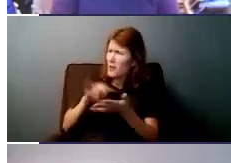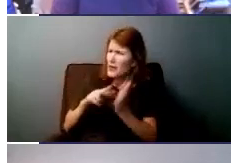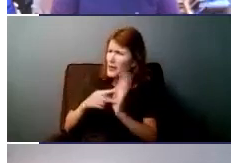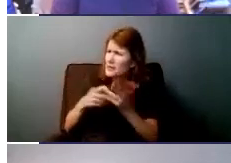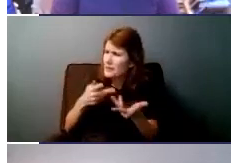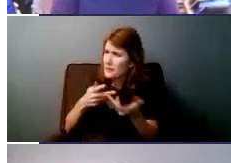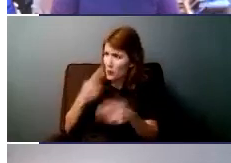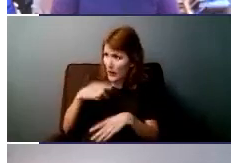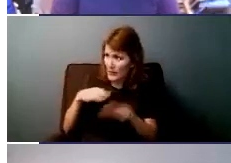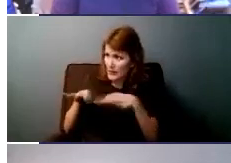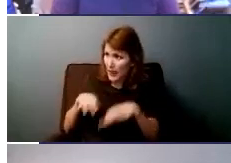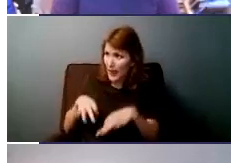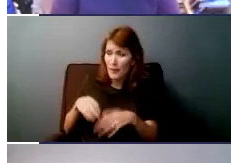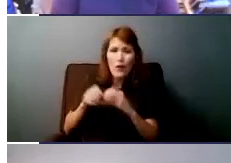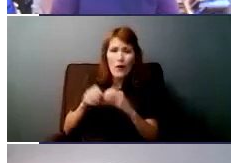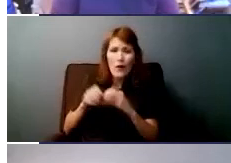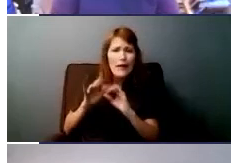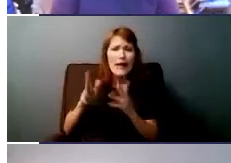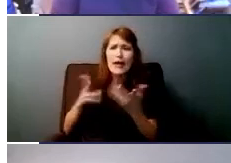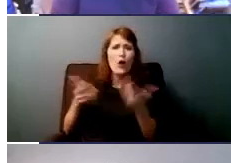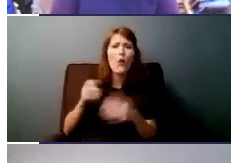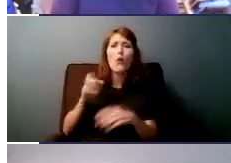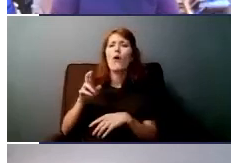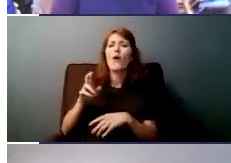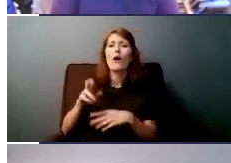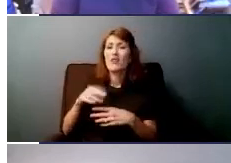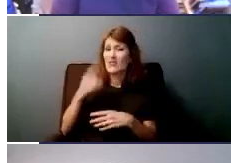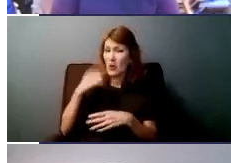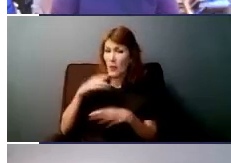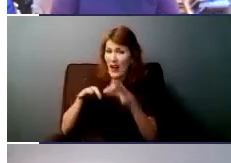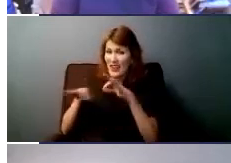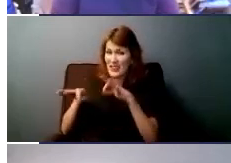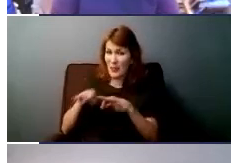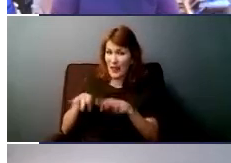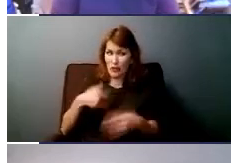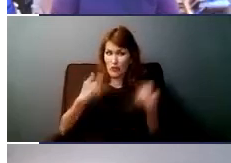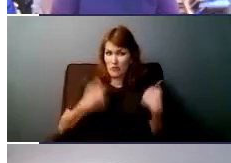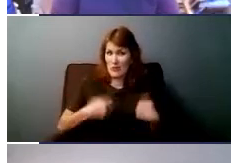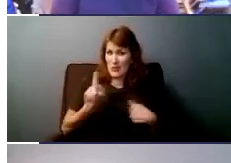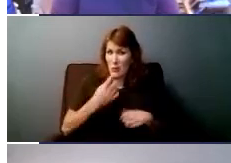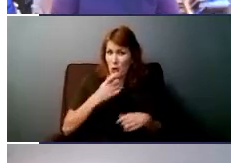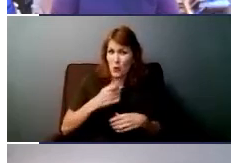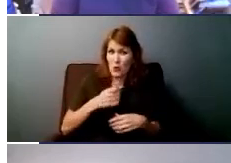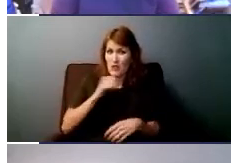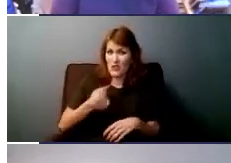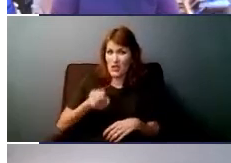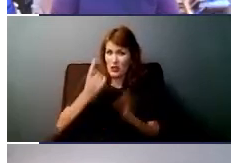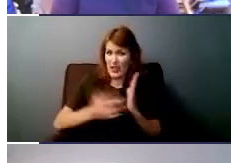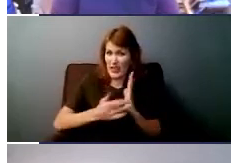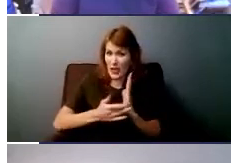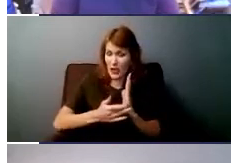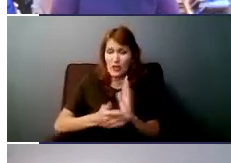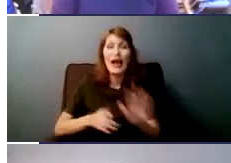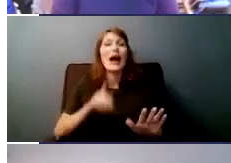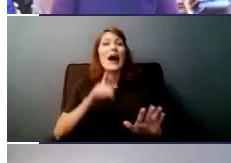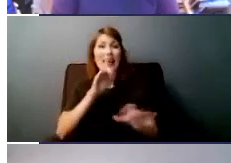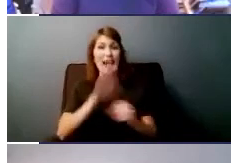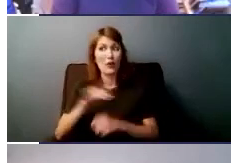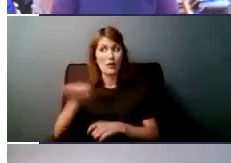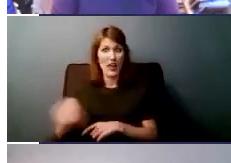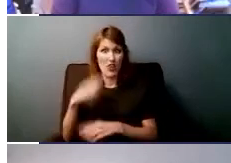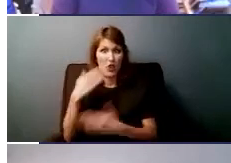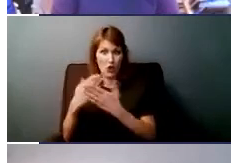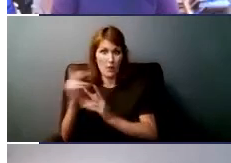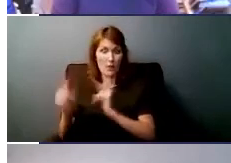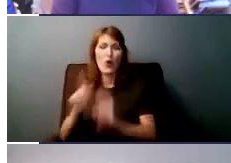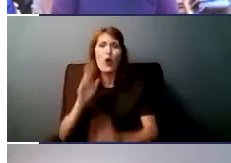this more clearly, or can you explain this to someone who does not have a technical understanding? And I can guarantee the good ones will take a lot of time